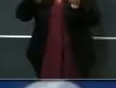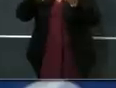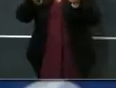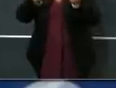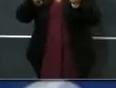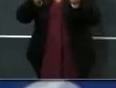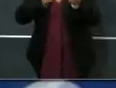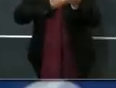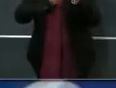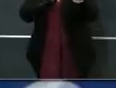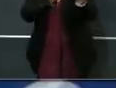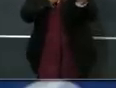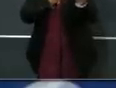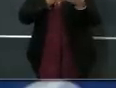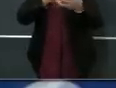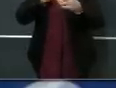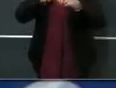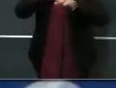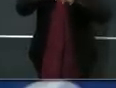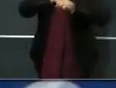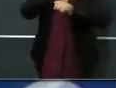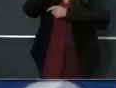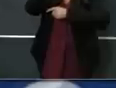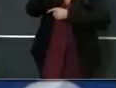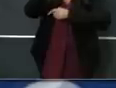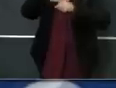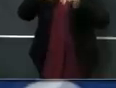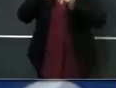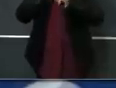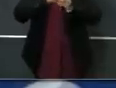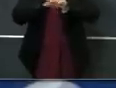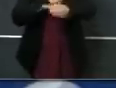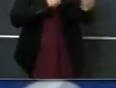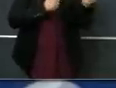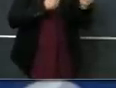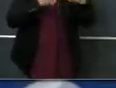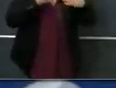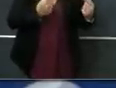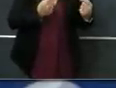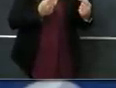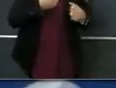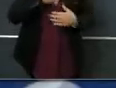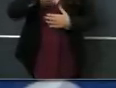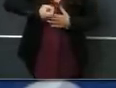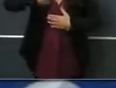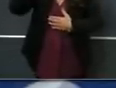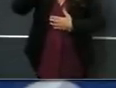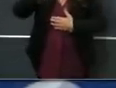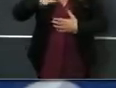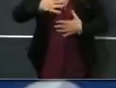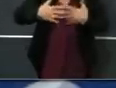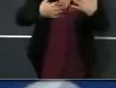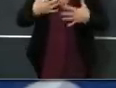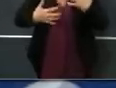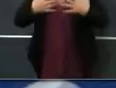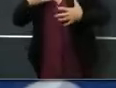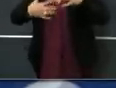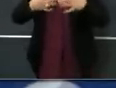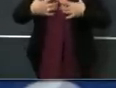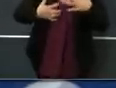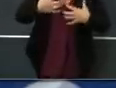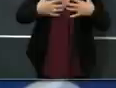protects not only your health, but the health of others. I deeply understand people's anxieties. I led today's remarks